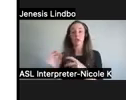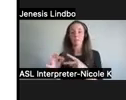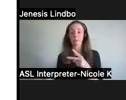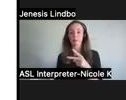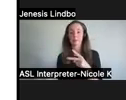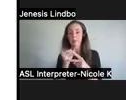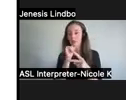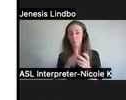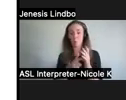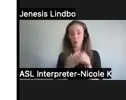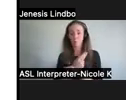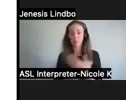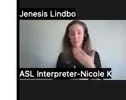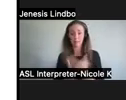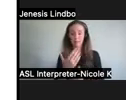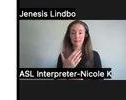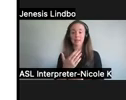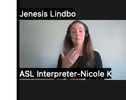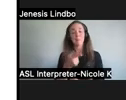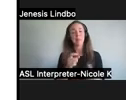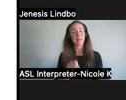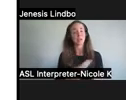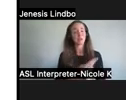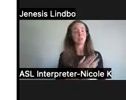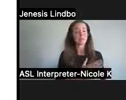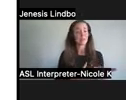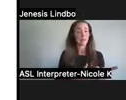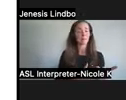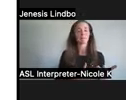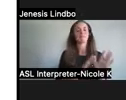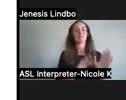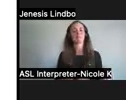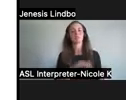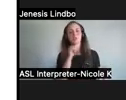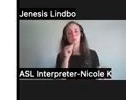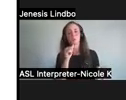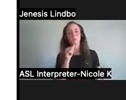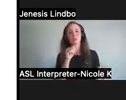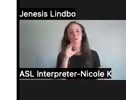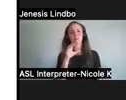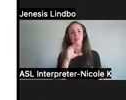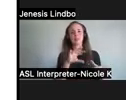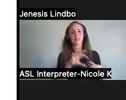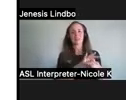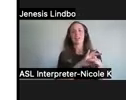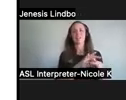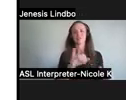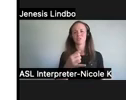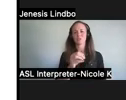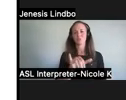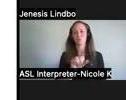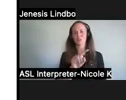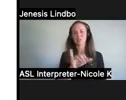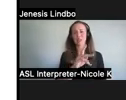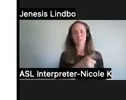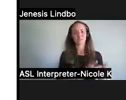upper extremities. Even if they have a little bit of upper extremity movement, we don't want to attach huge joysticks for them because this would be really fatiguing for them.